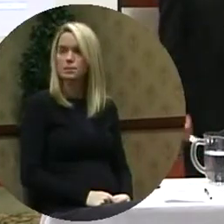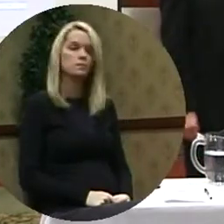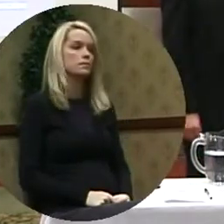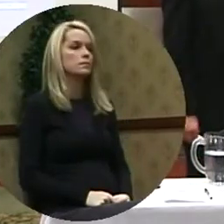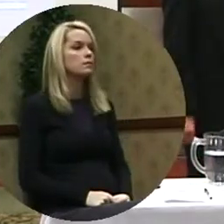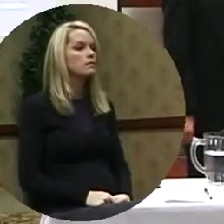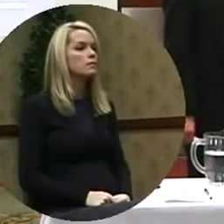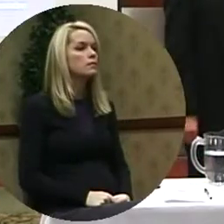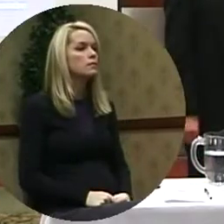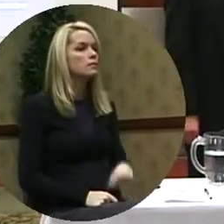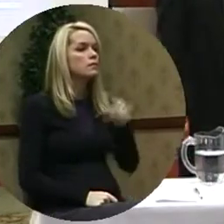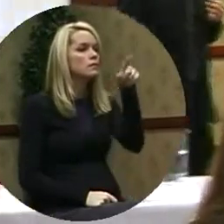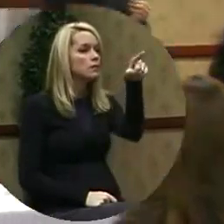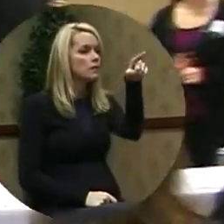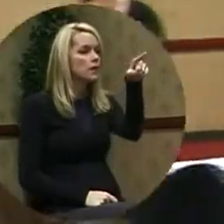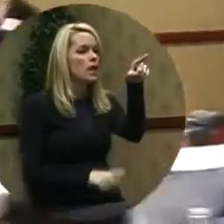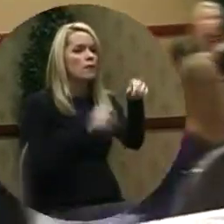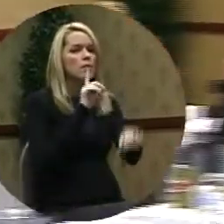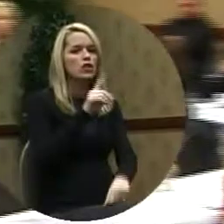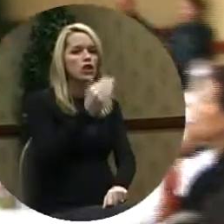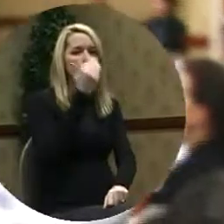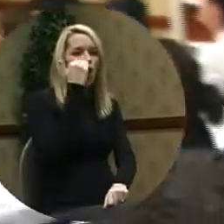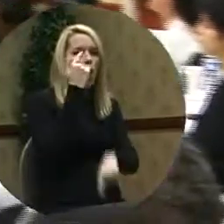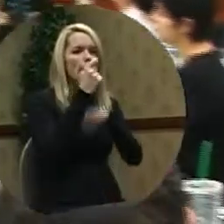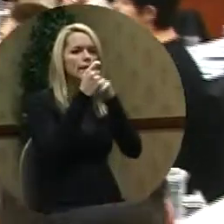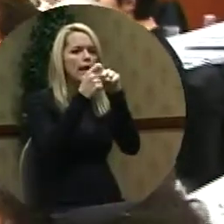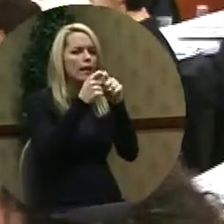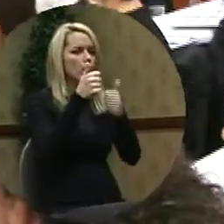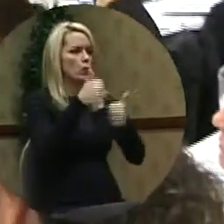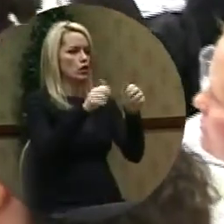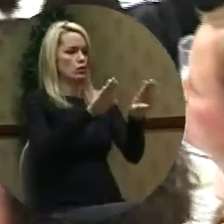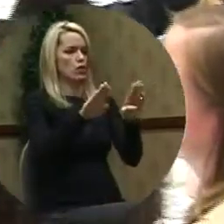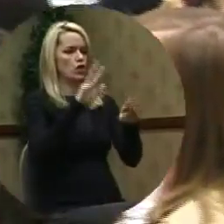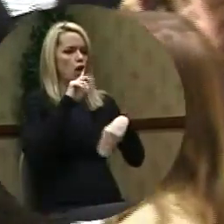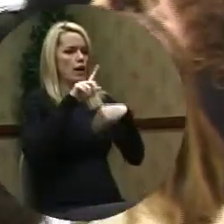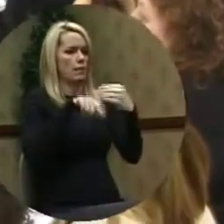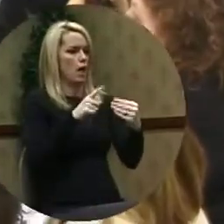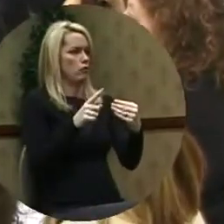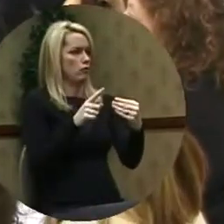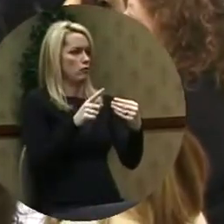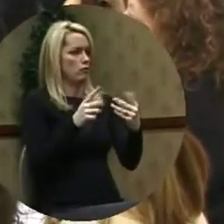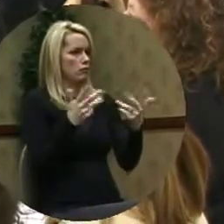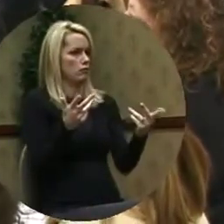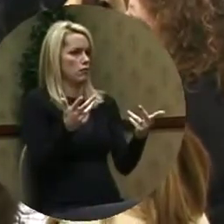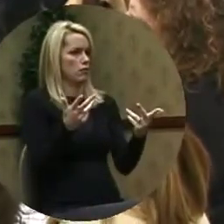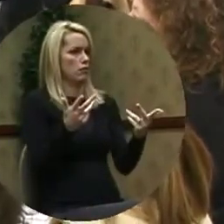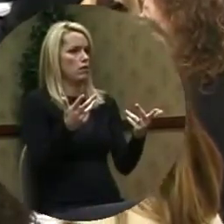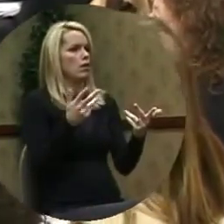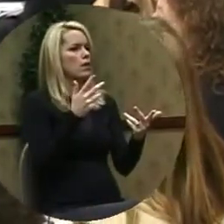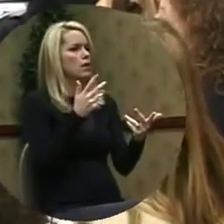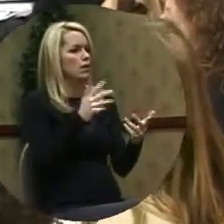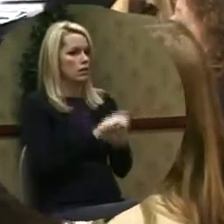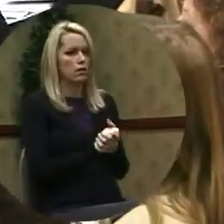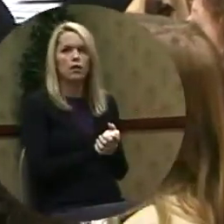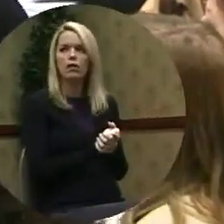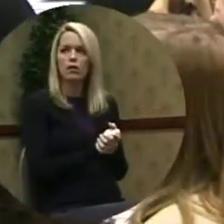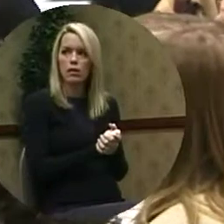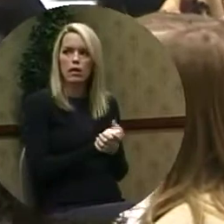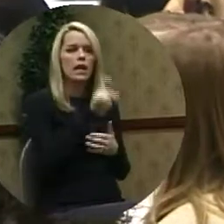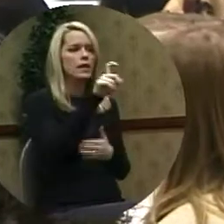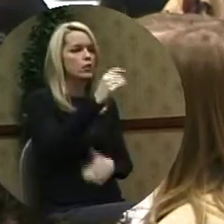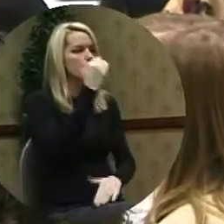We want to make sure we know exactly what behavior she's talking about. She's identified the behavior. Okay, so we want to know